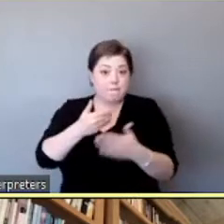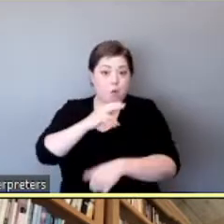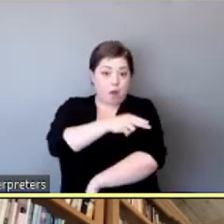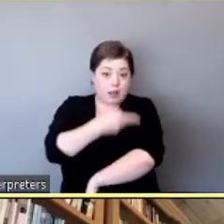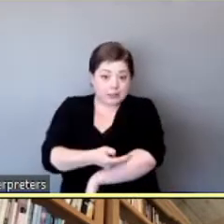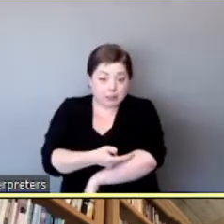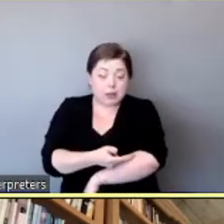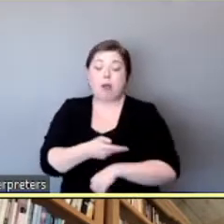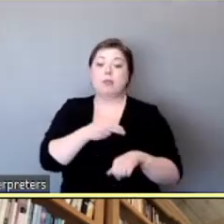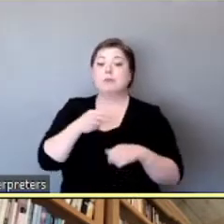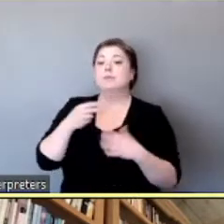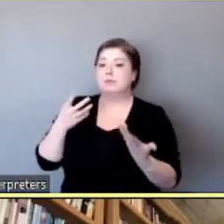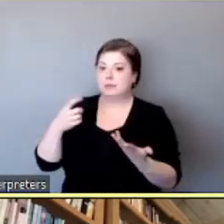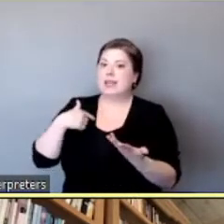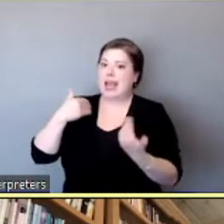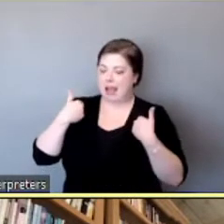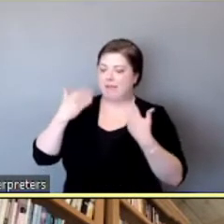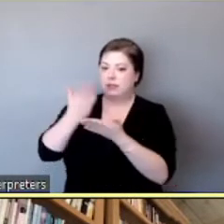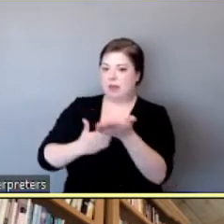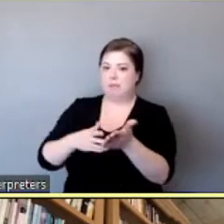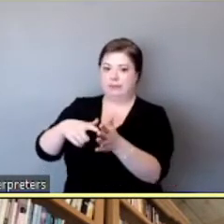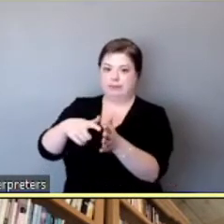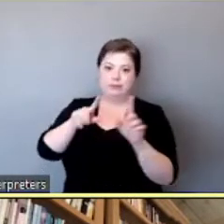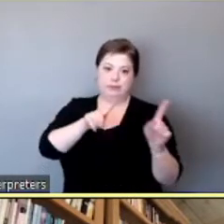surgical procedures. Next slide, please.